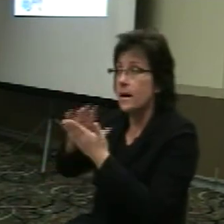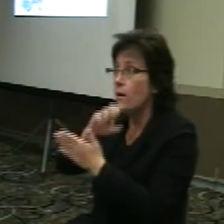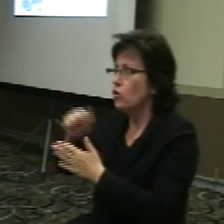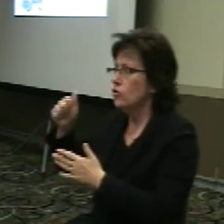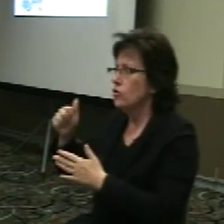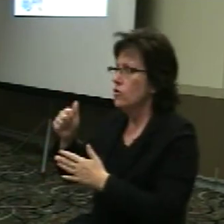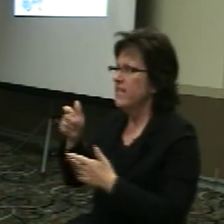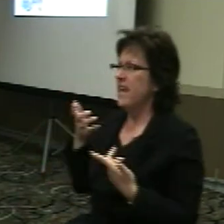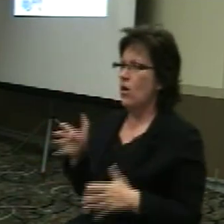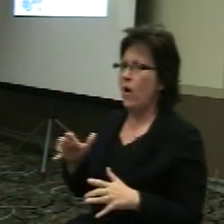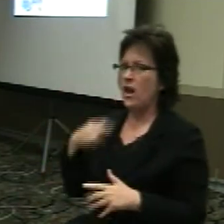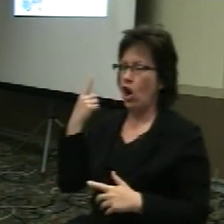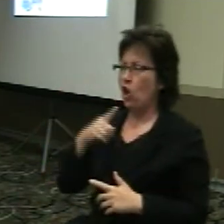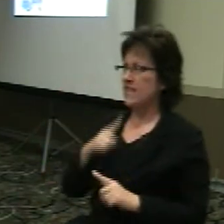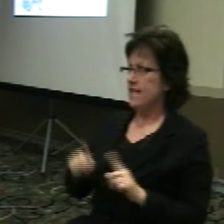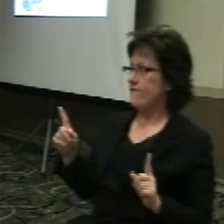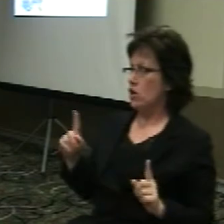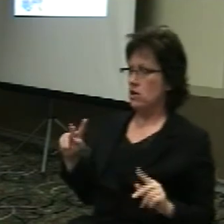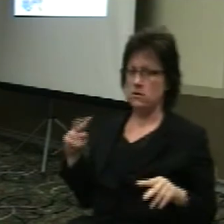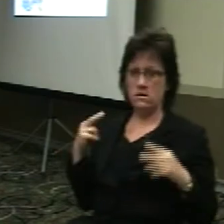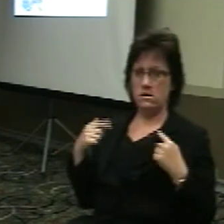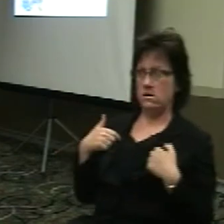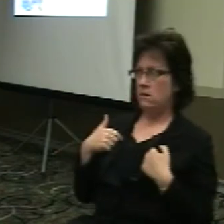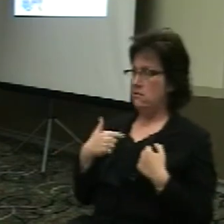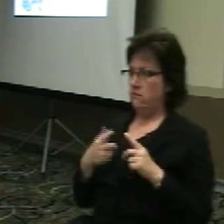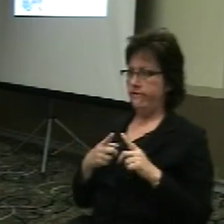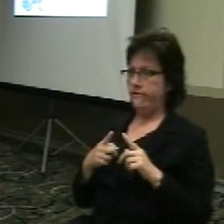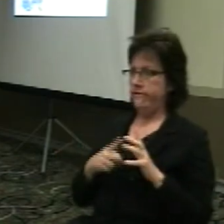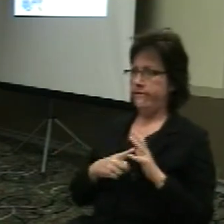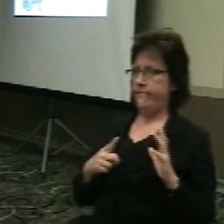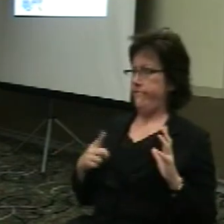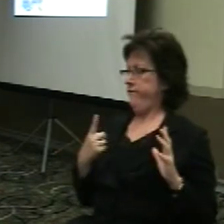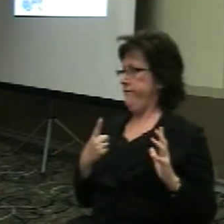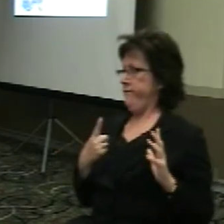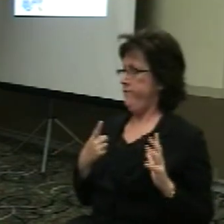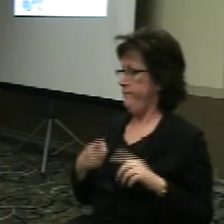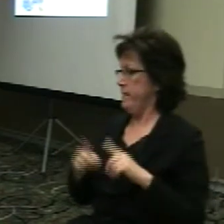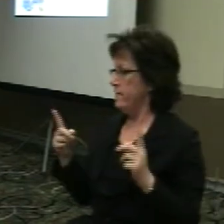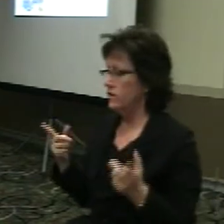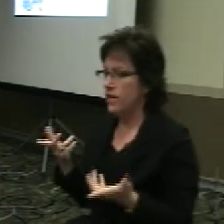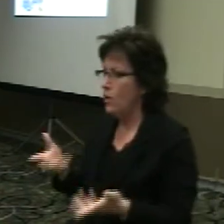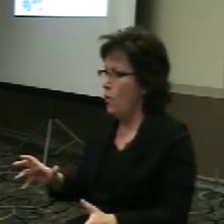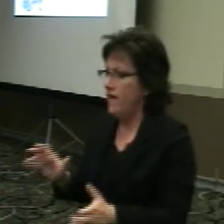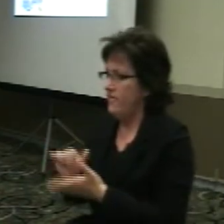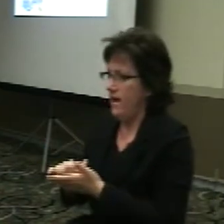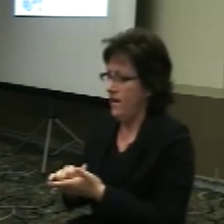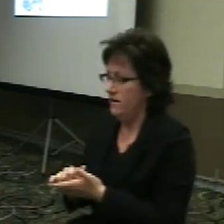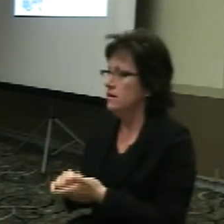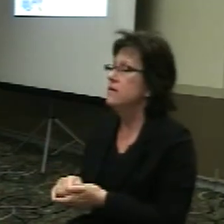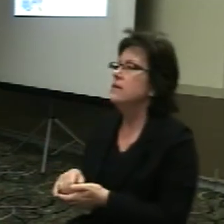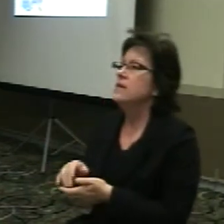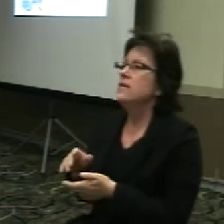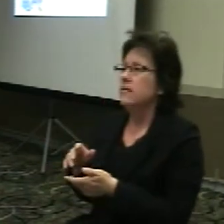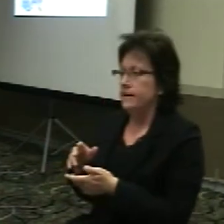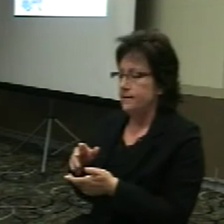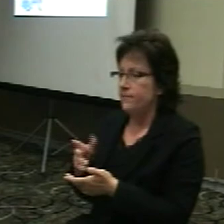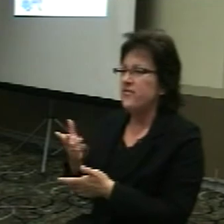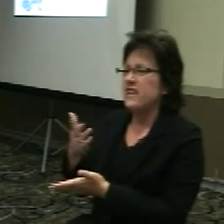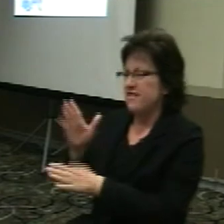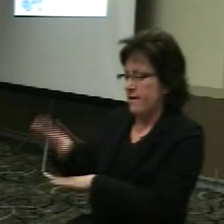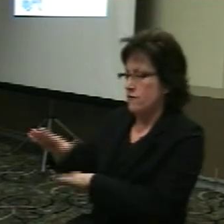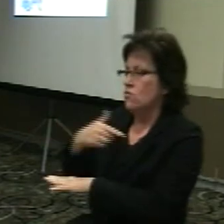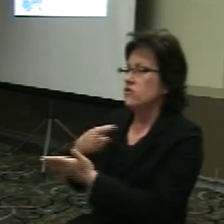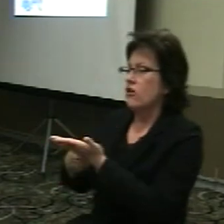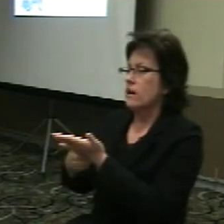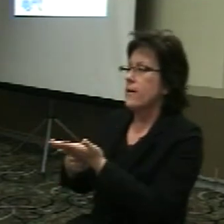different. One of the other big problems that we have in alternative behaviors, and we'll talk more about this as we go into this afternoon, is that oftentimes